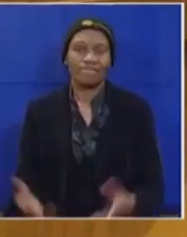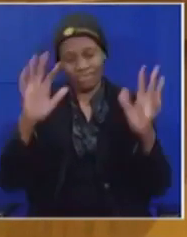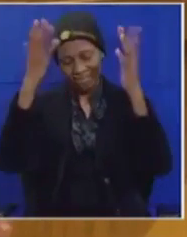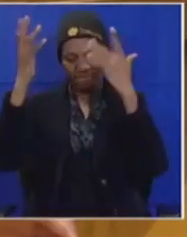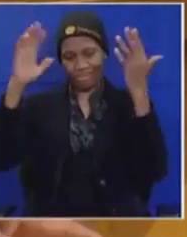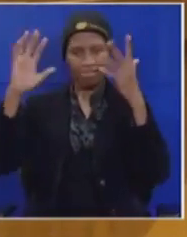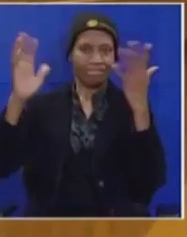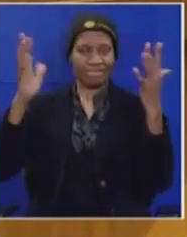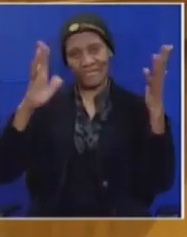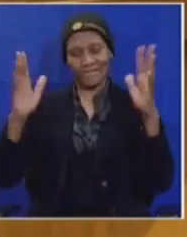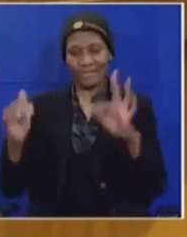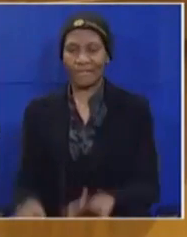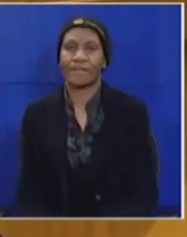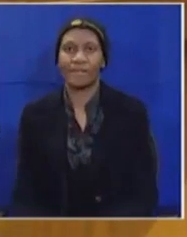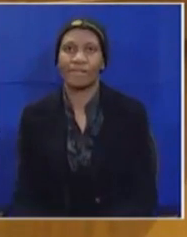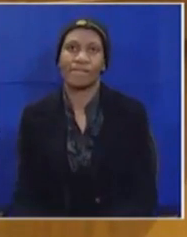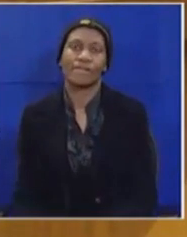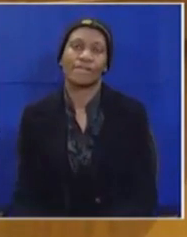President.